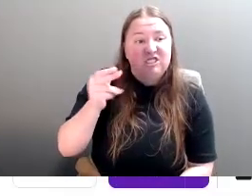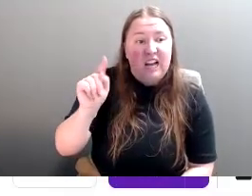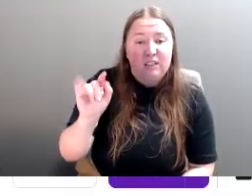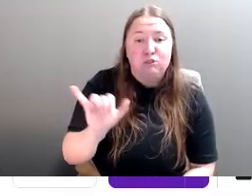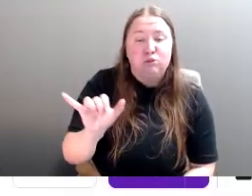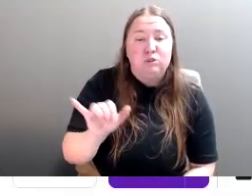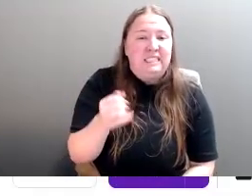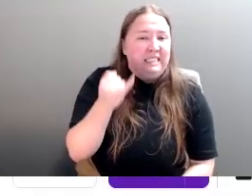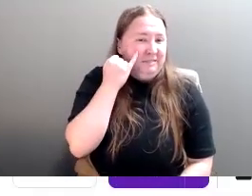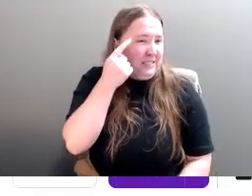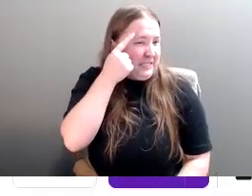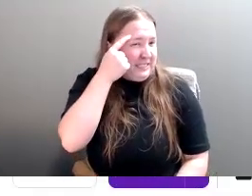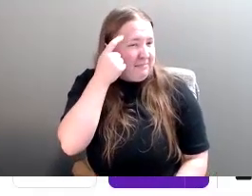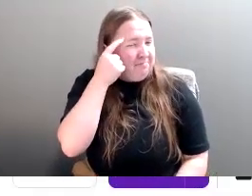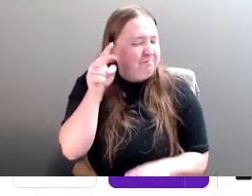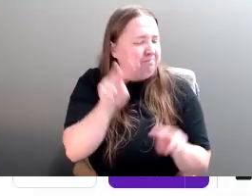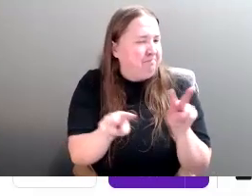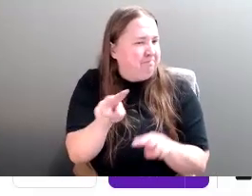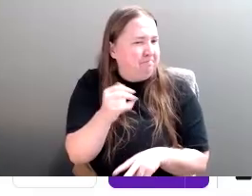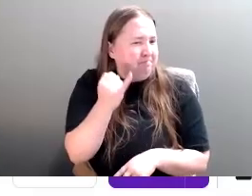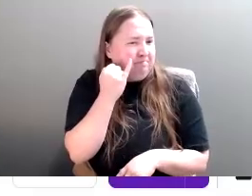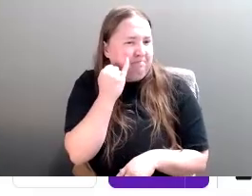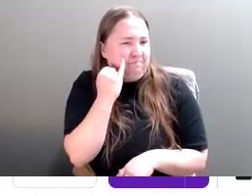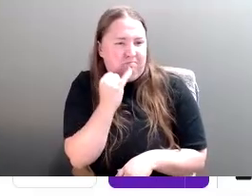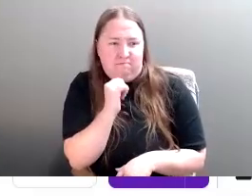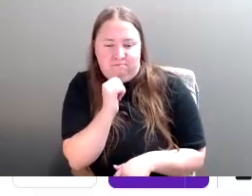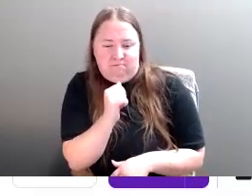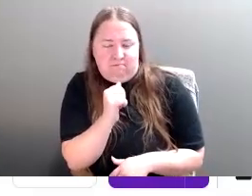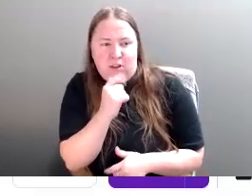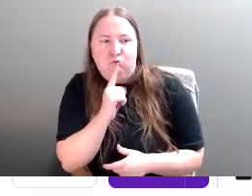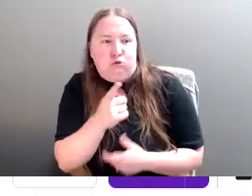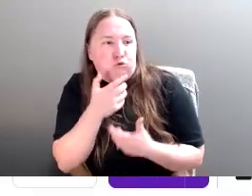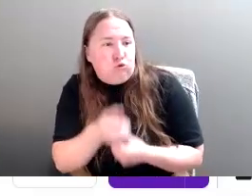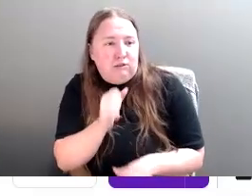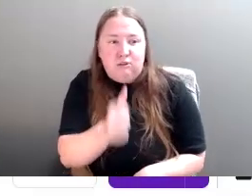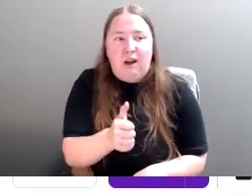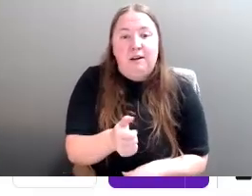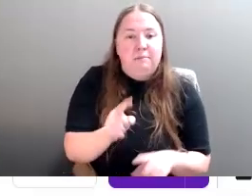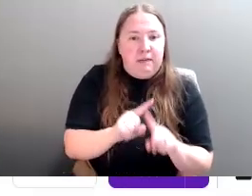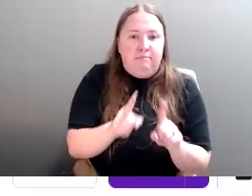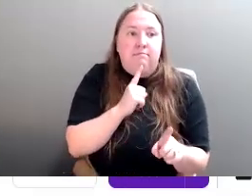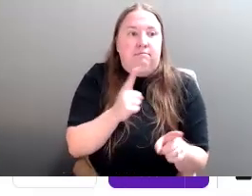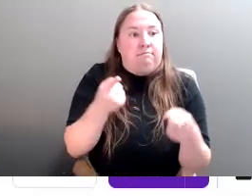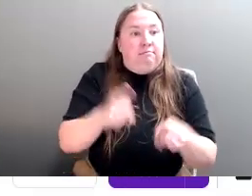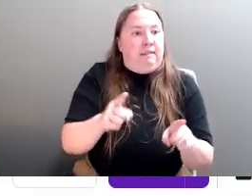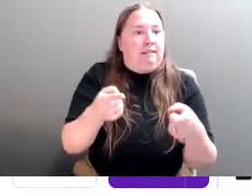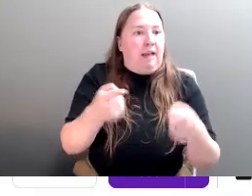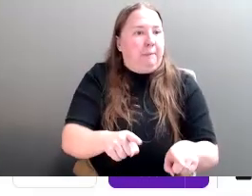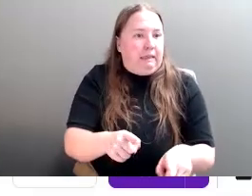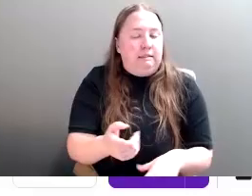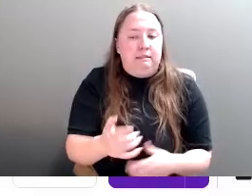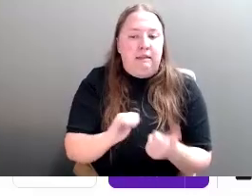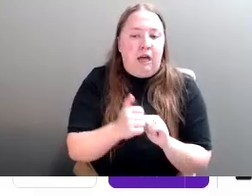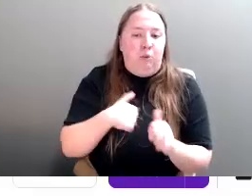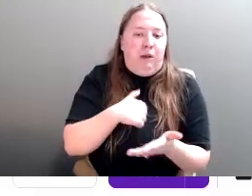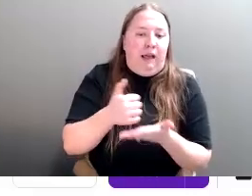they're skeptical, right? And there's like, but the reality is it's here, right? It's progressing. Exactly. How do we